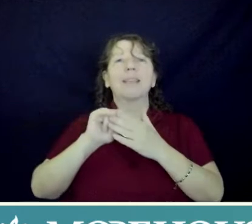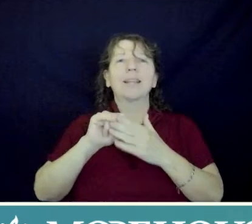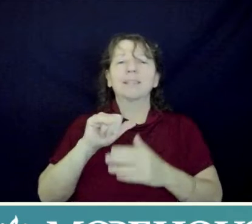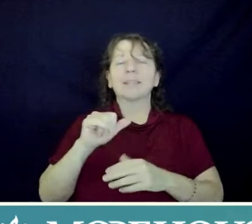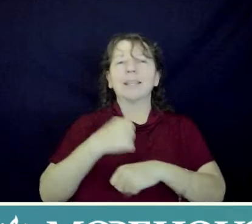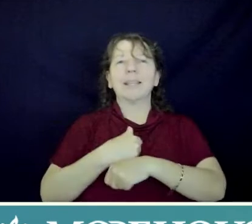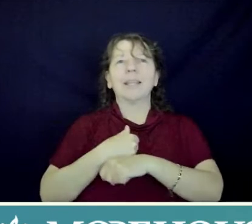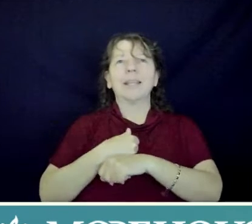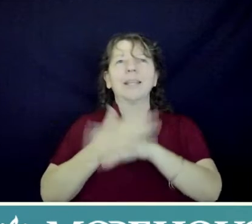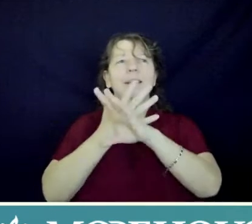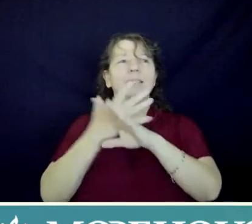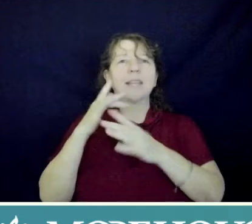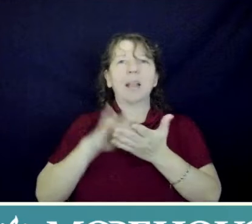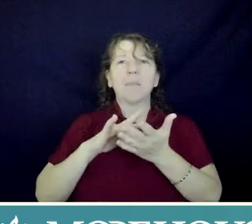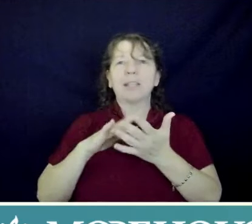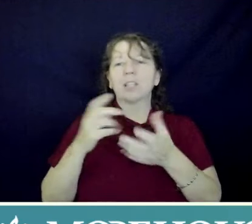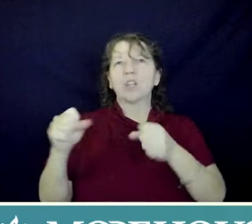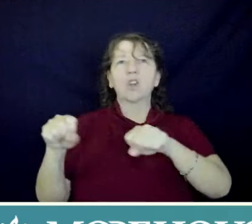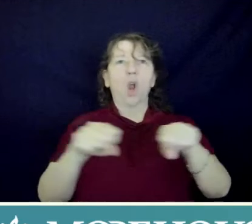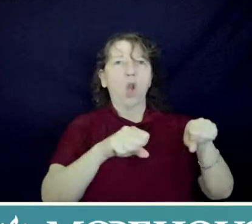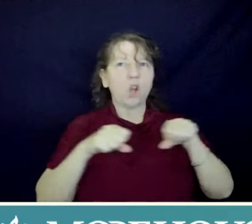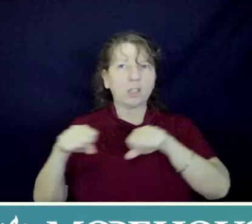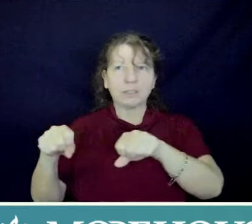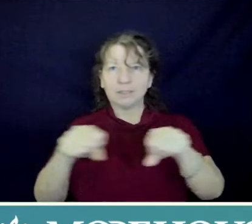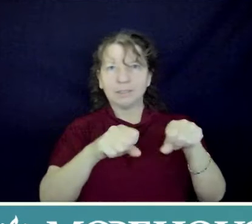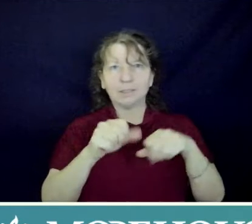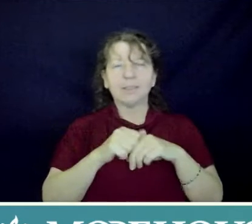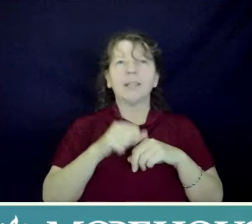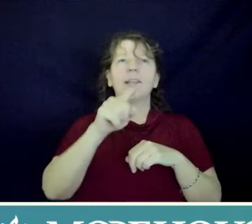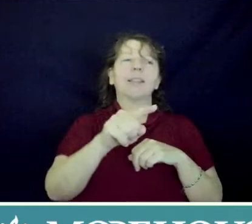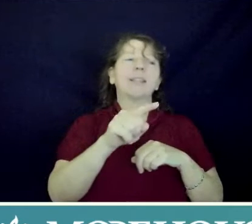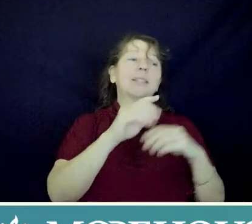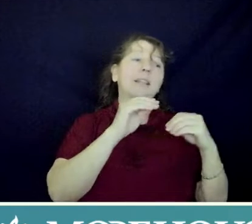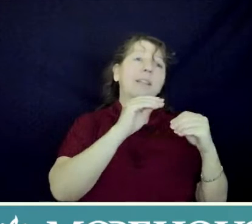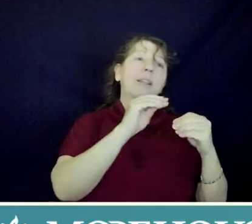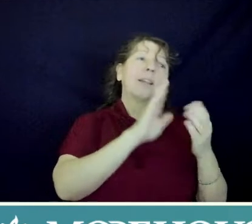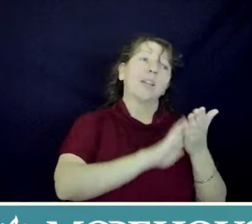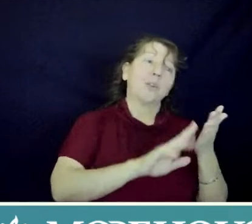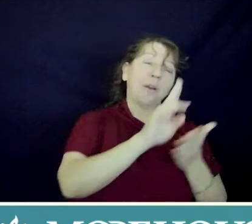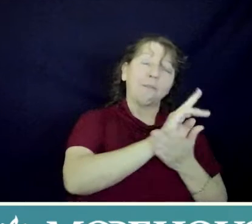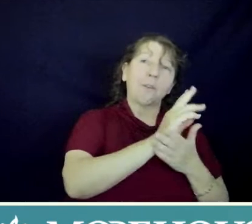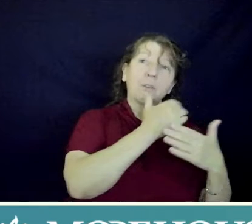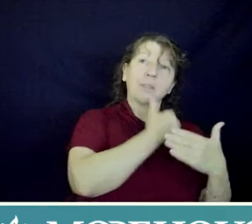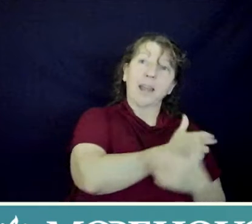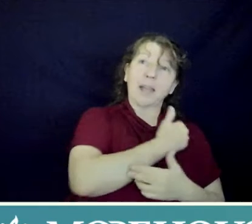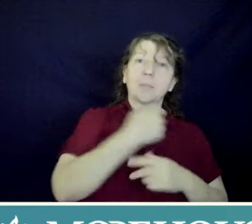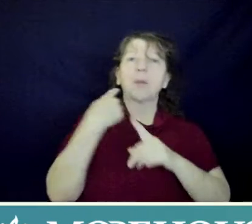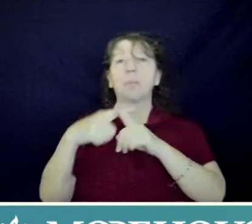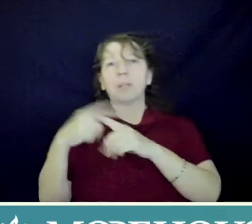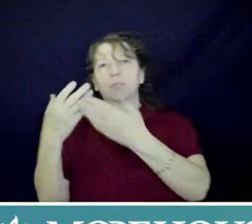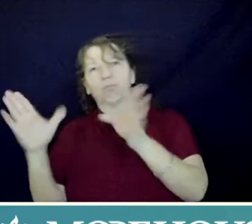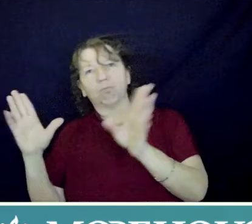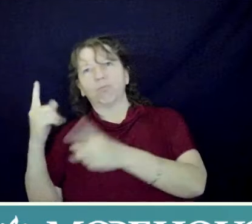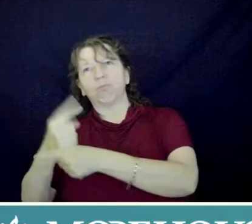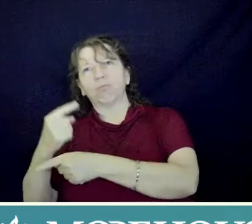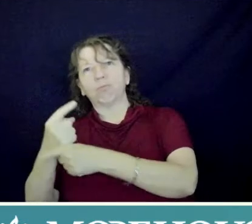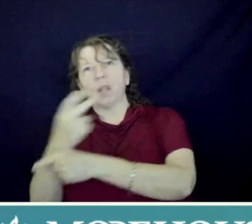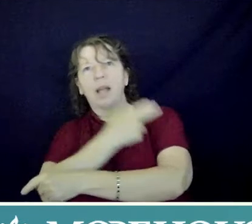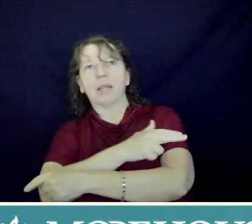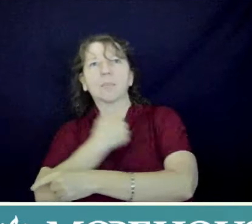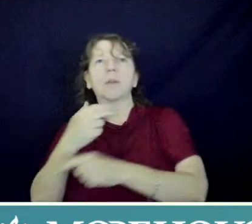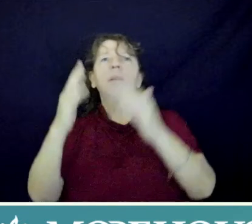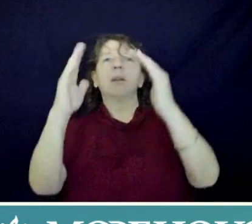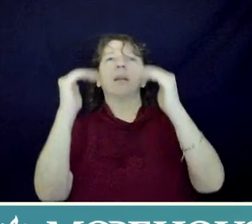is based at the University Teaching Hospital and the general hospitals. And then we also have a portable medical case